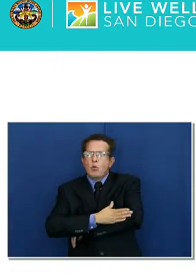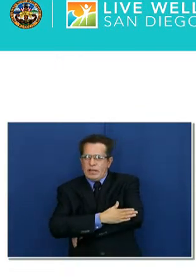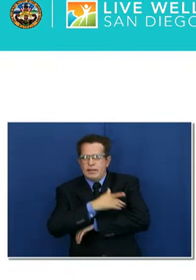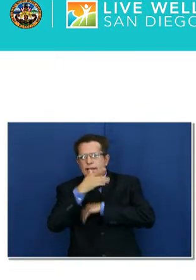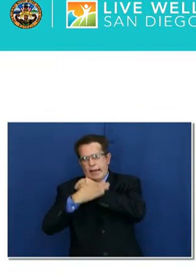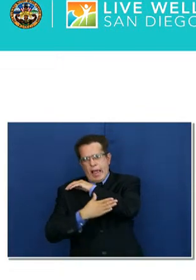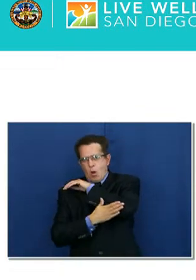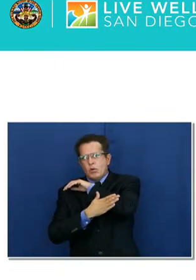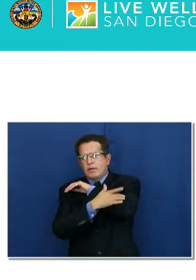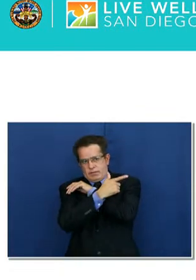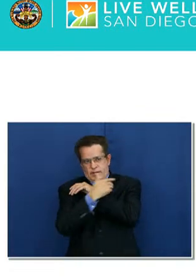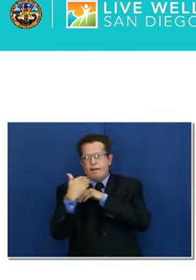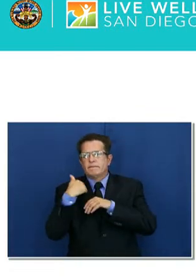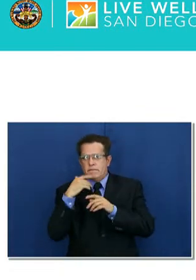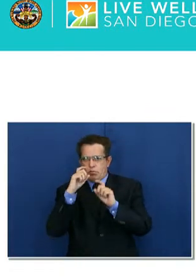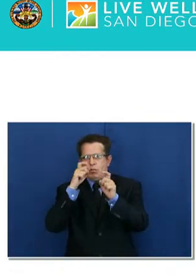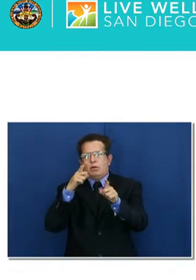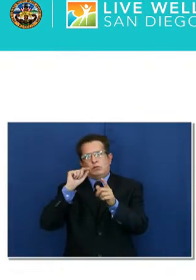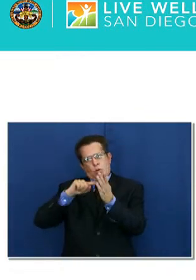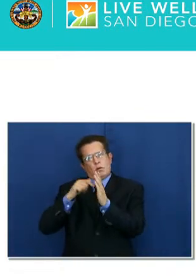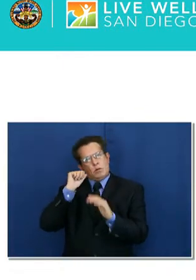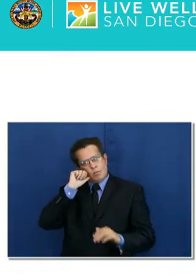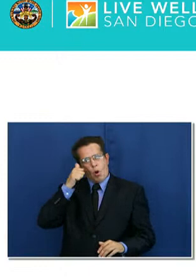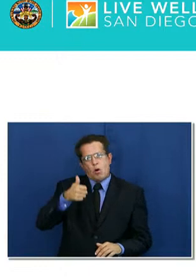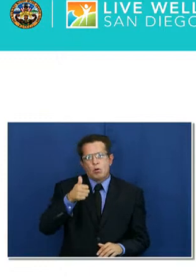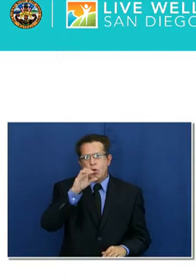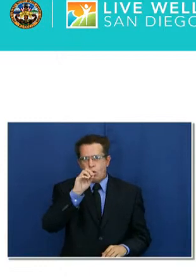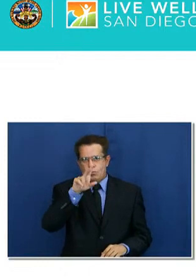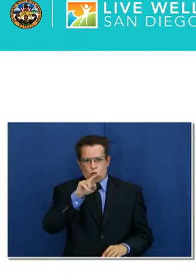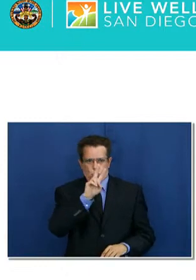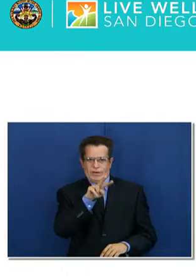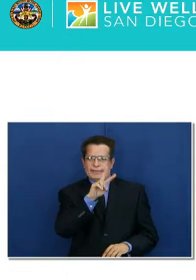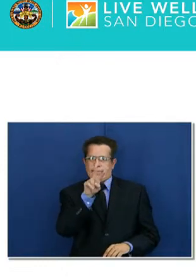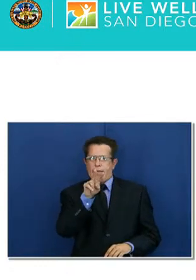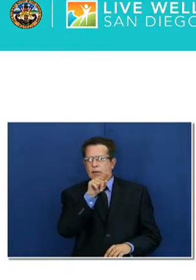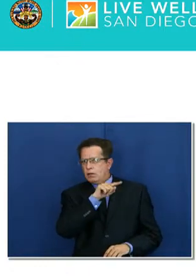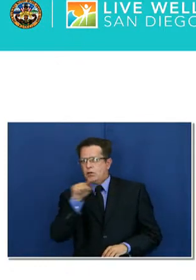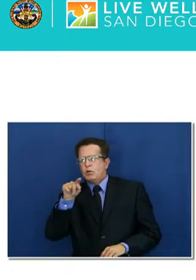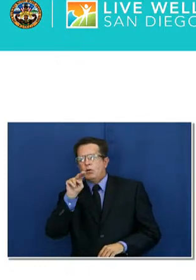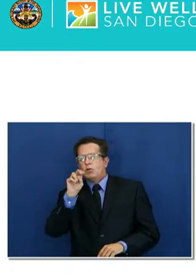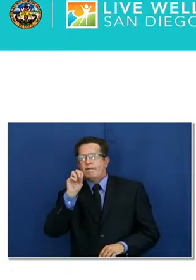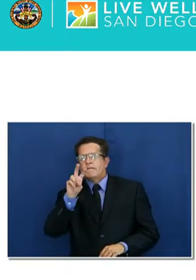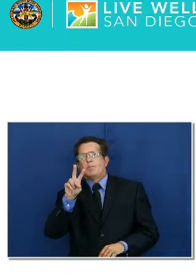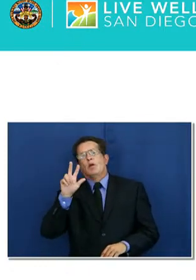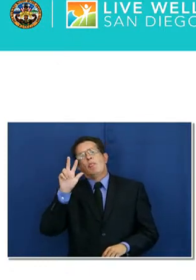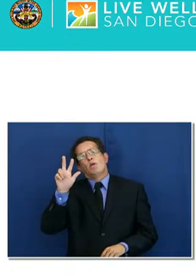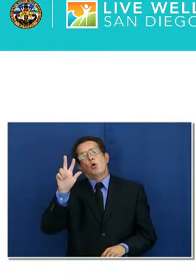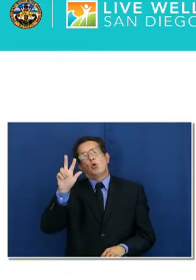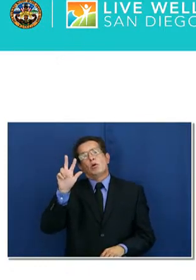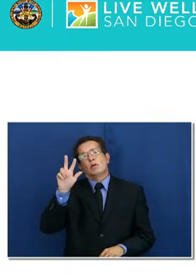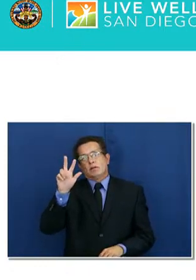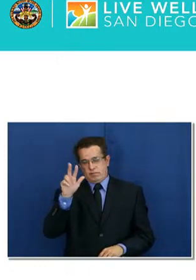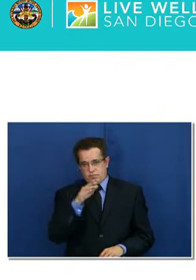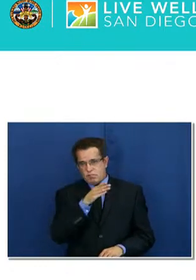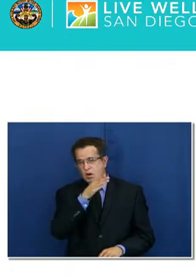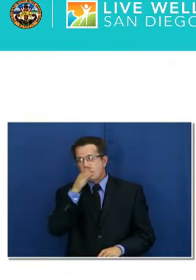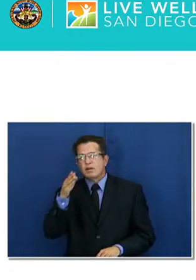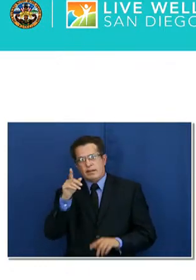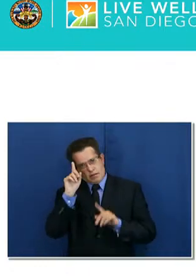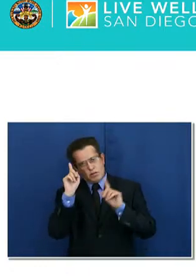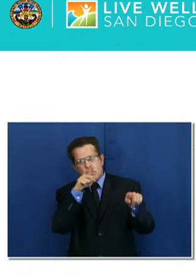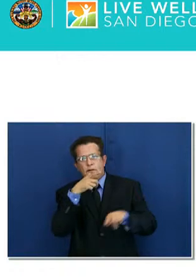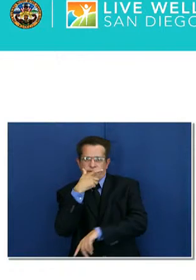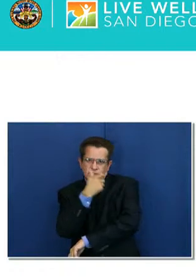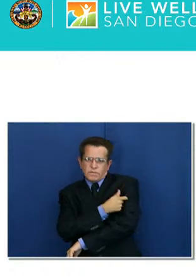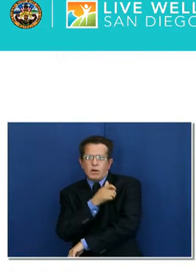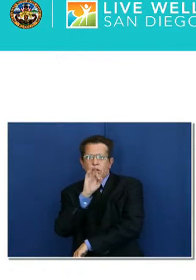vaccination sites starting tomorrow, October 22nd, through November 3rd. After that point, they can also be